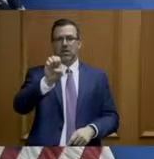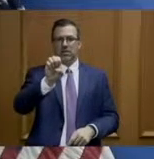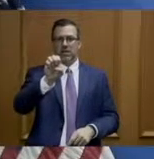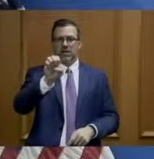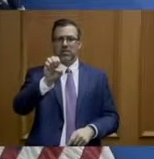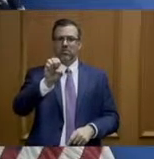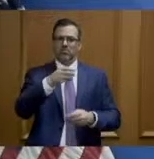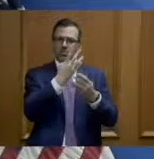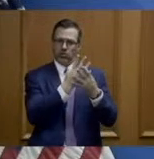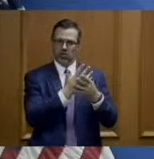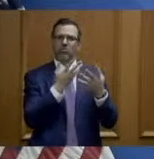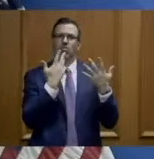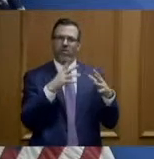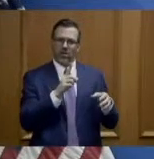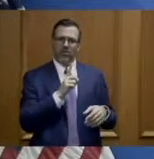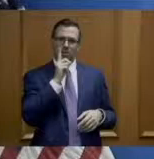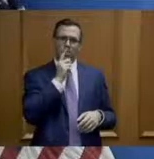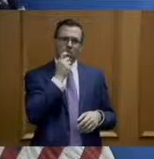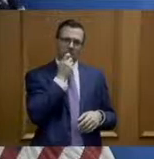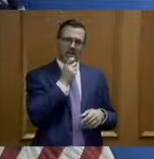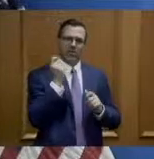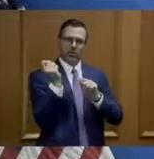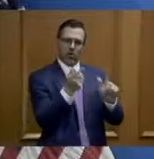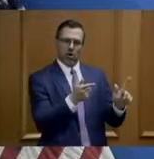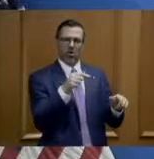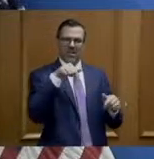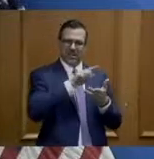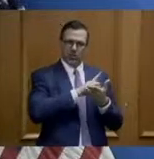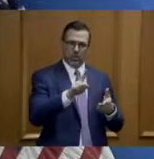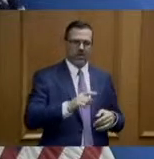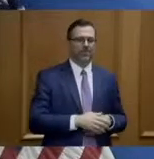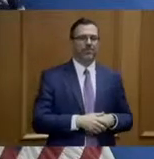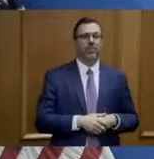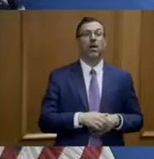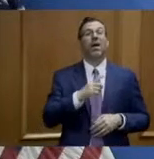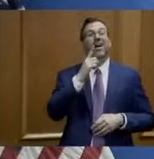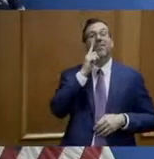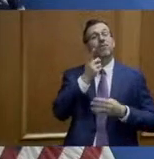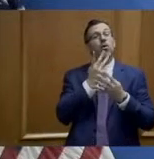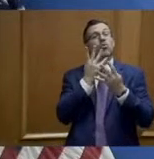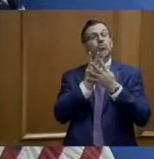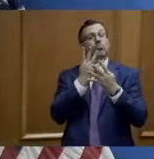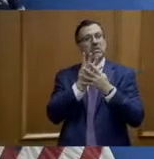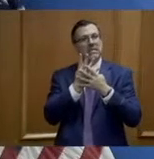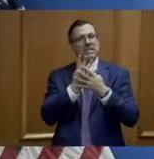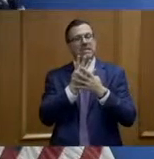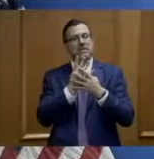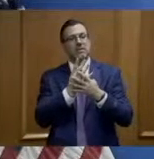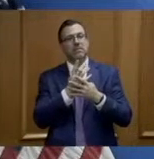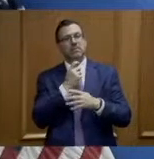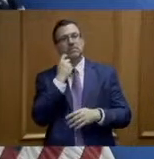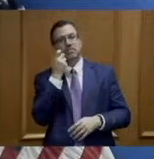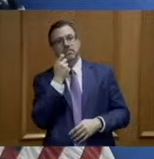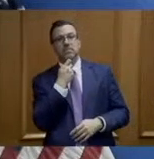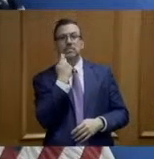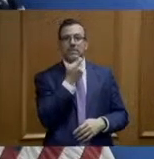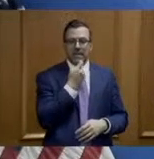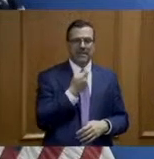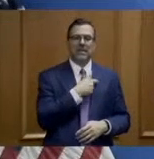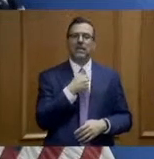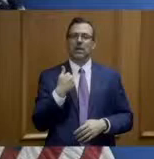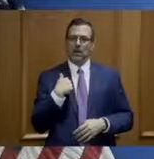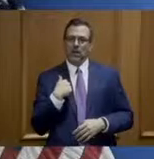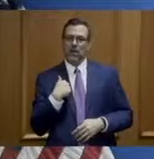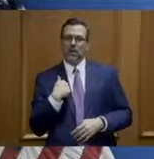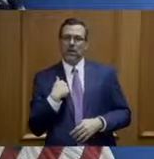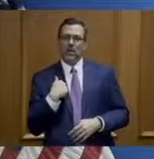week. We have what I call a tiered approach to prison testing, and we benchmark that, or I benchmark that against